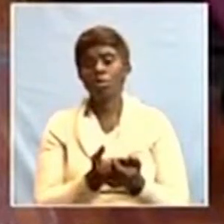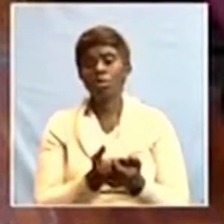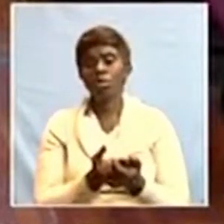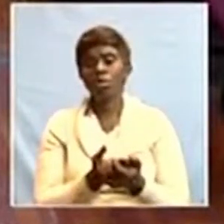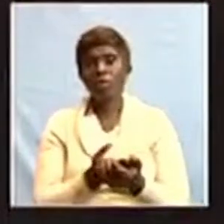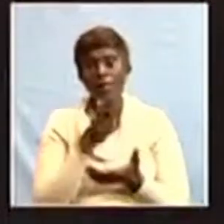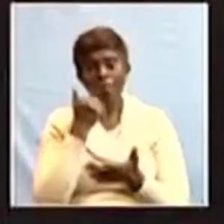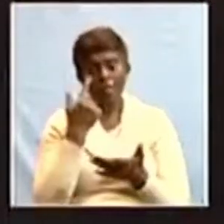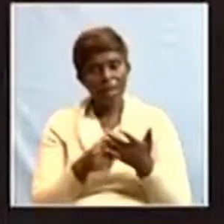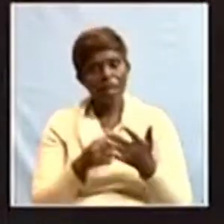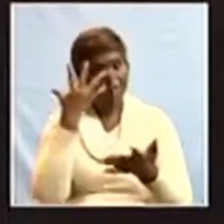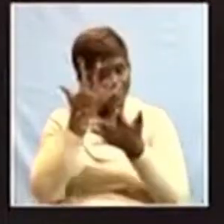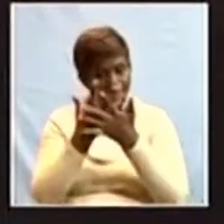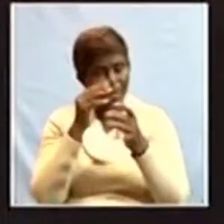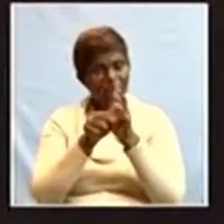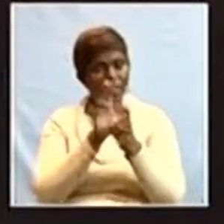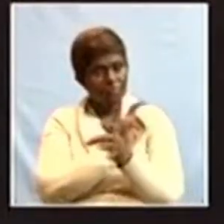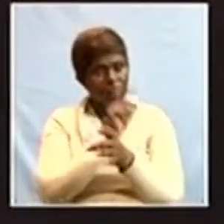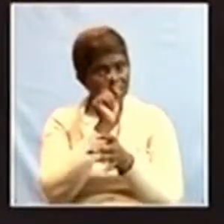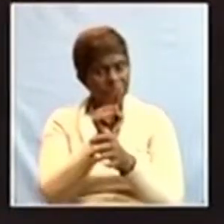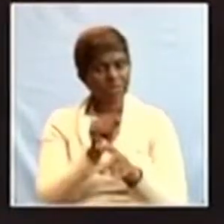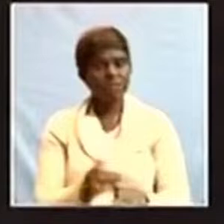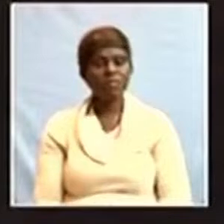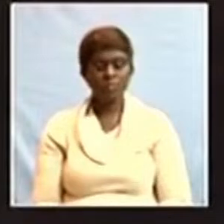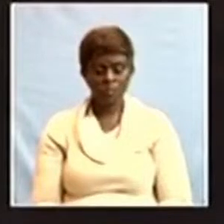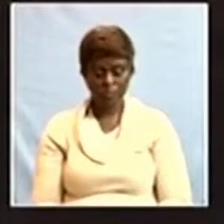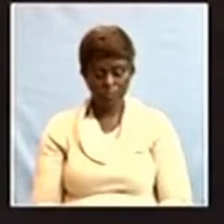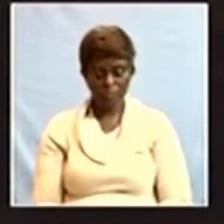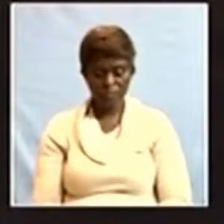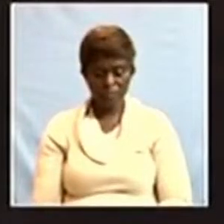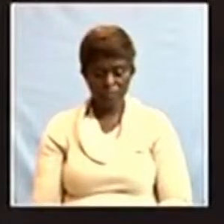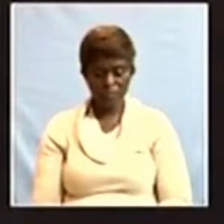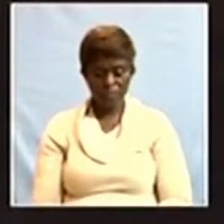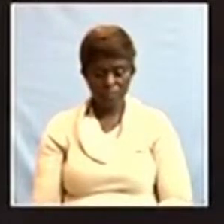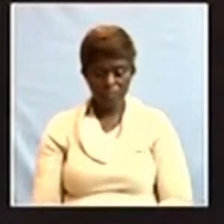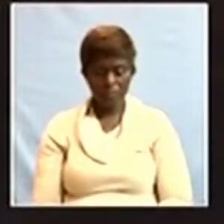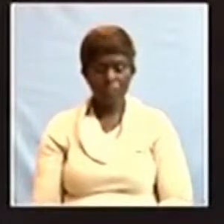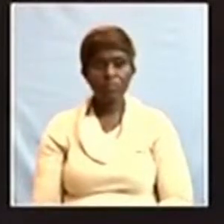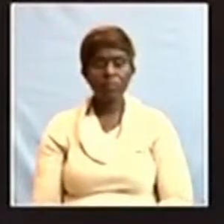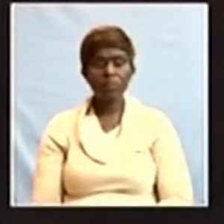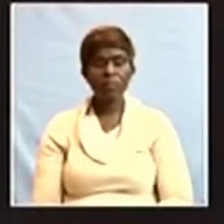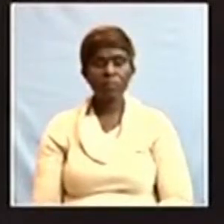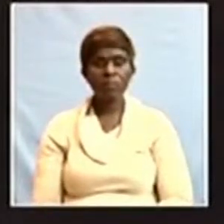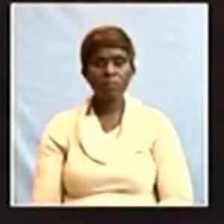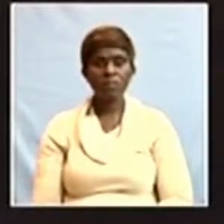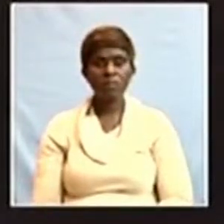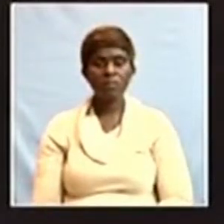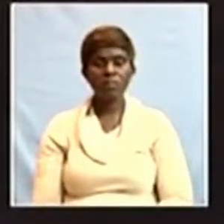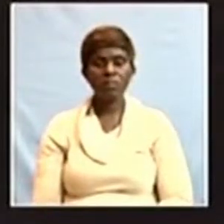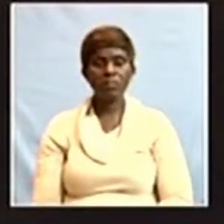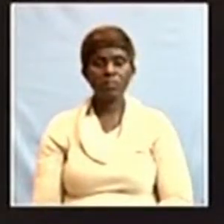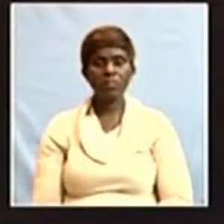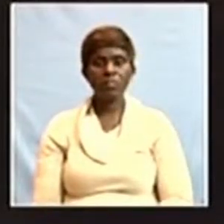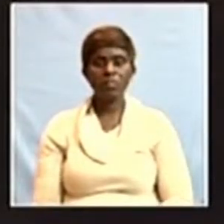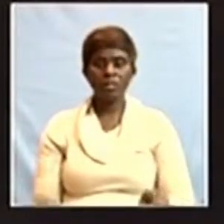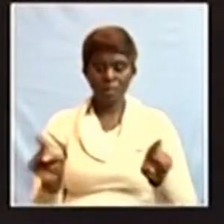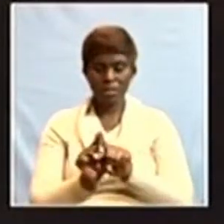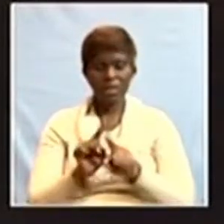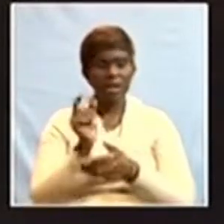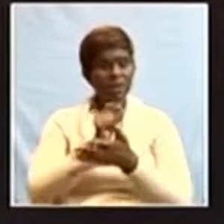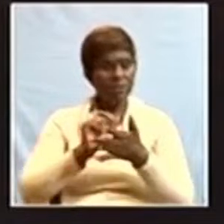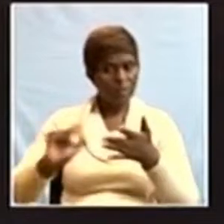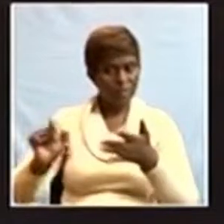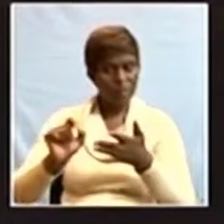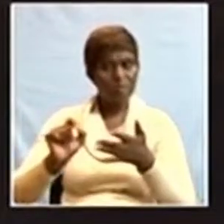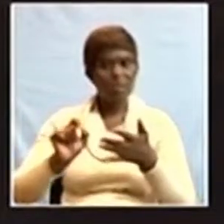Supposed to be reported to the police, actually. This is forgery, actually. Same handwriting. You can even tell I'm a layman, but you can even tell the Y's